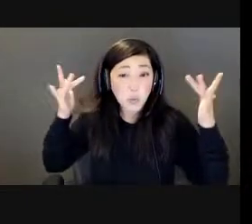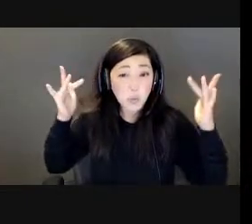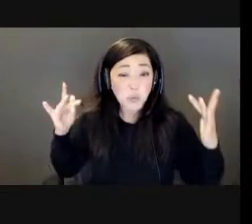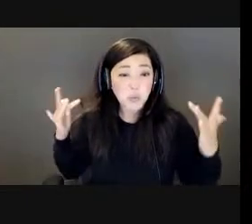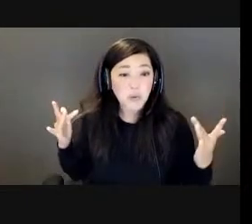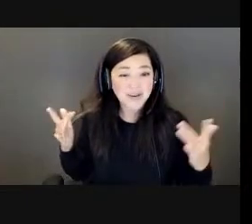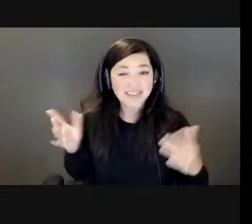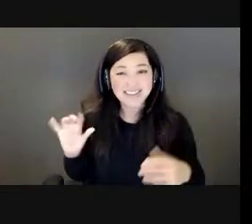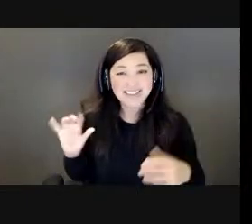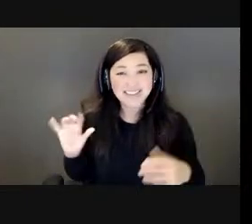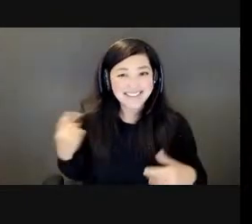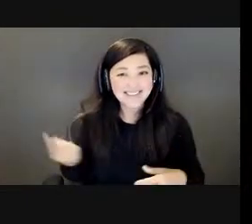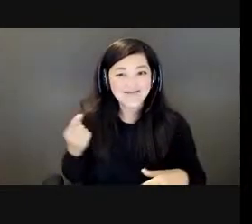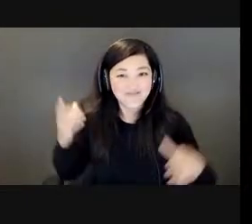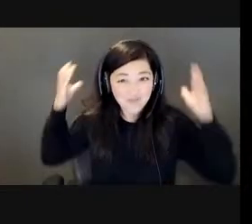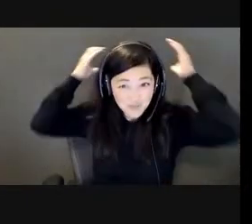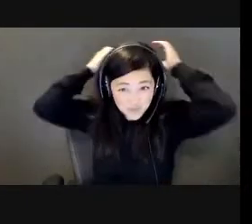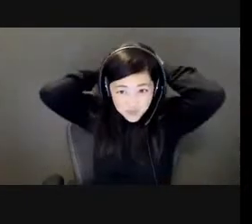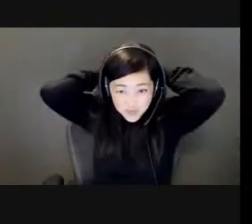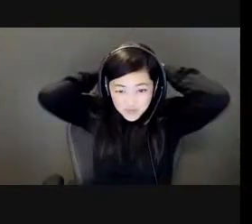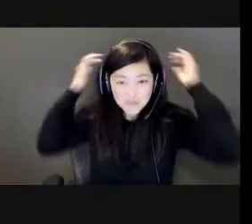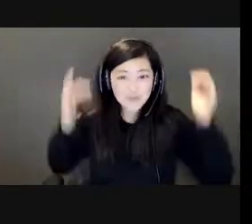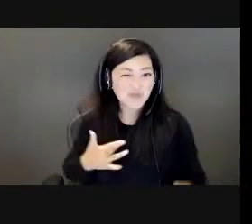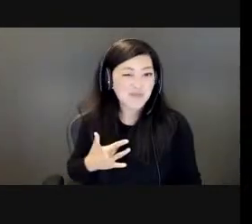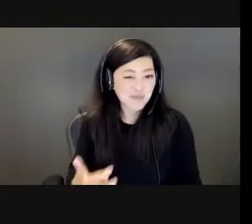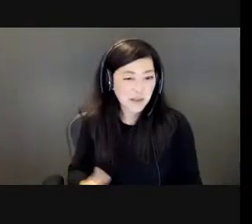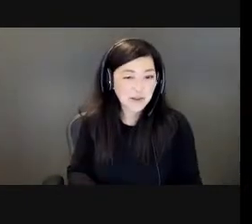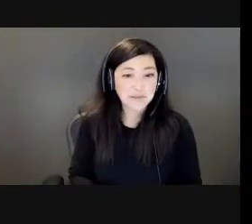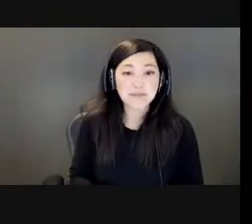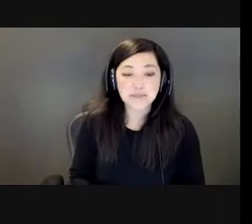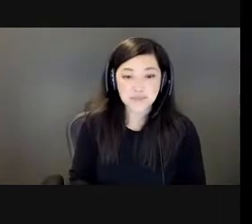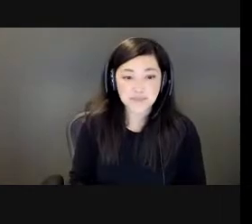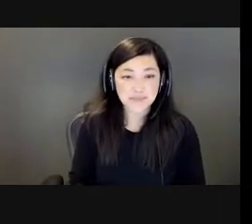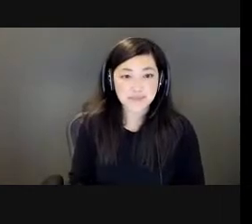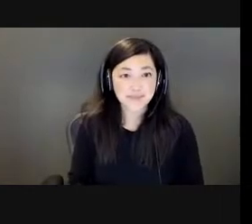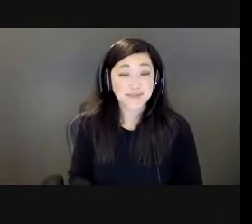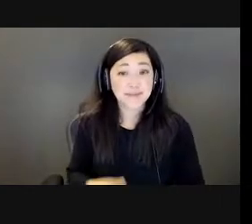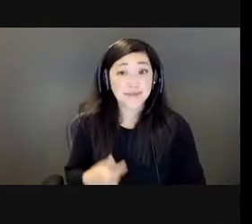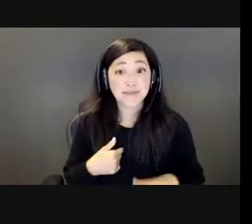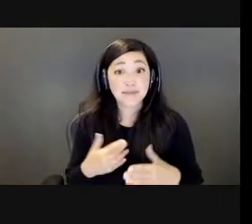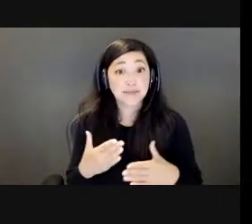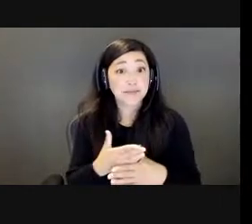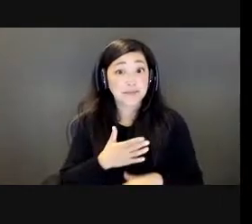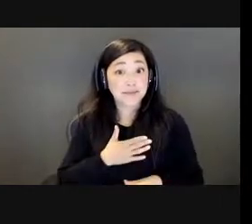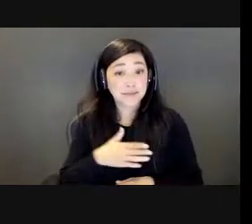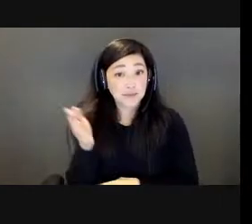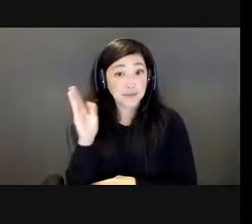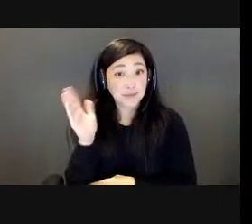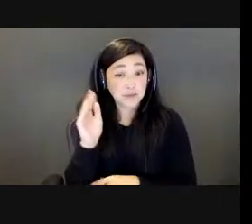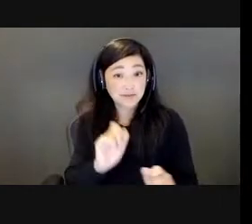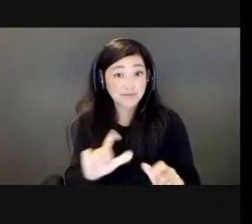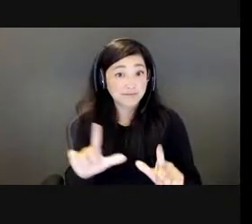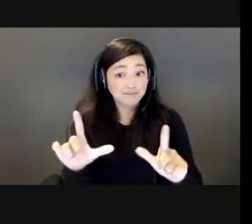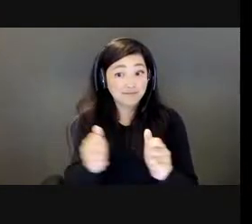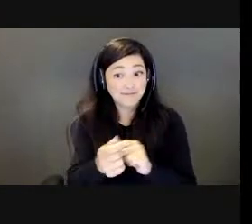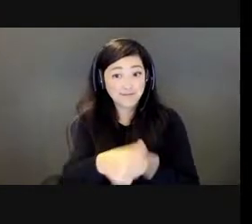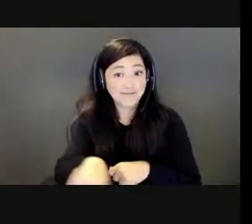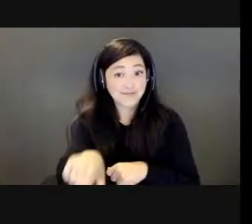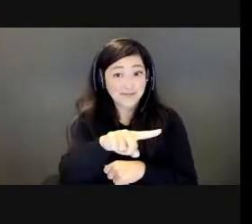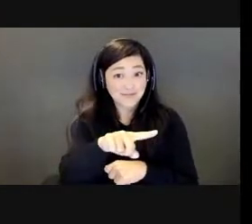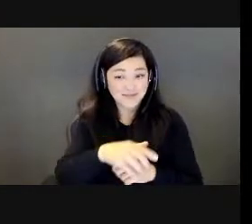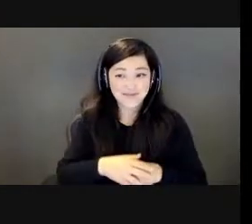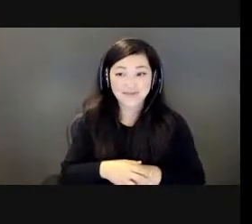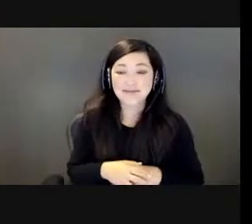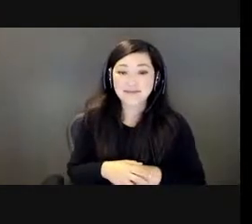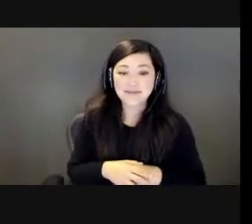ponytail, and I am today. I'm going to share my presentation with you and just want to say how impressed I was to hear